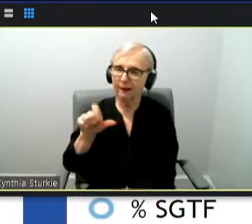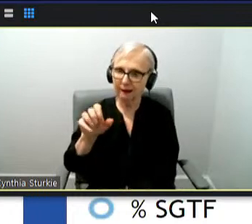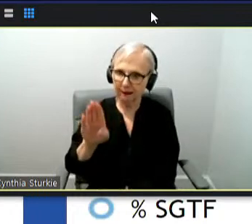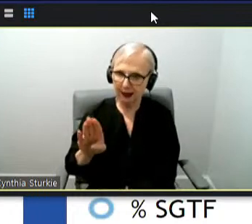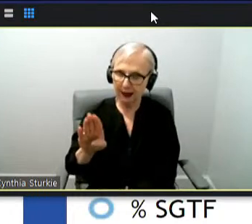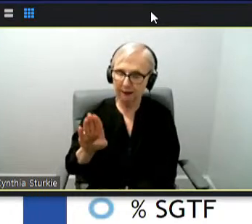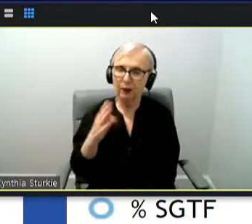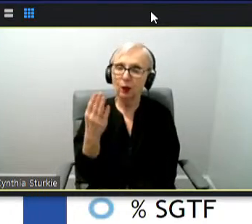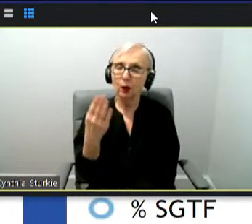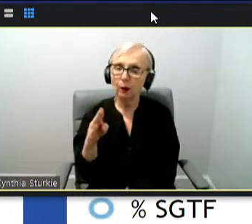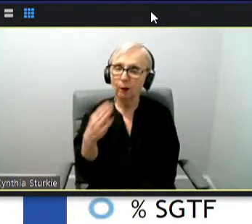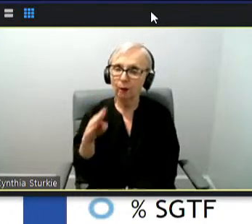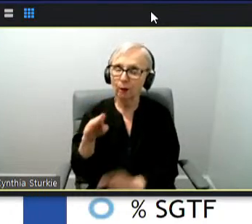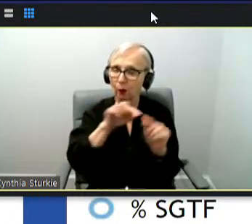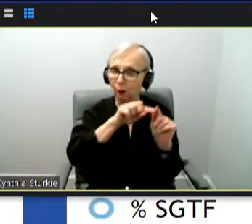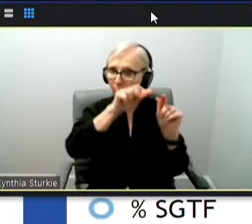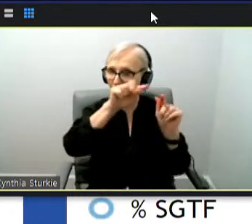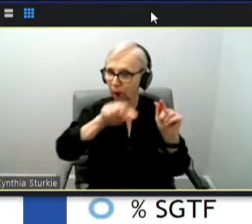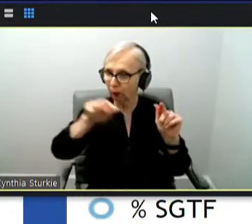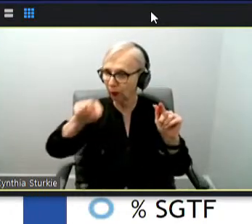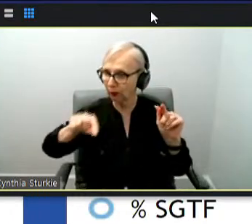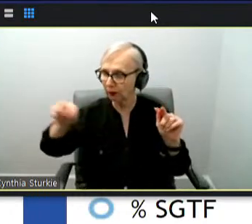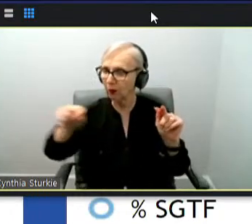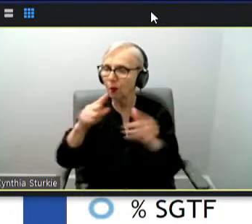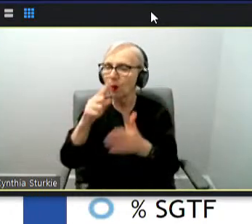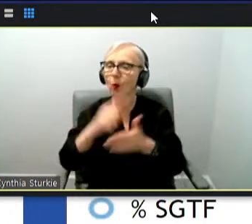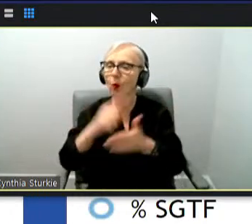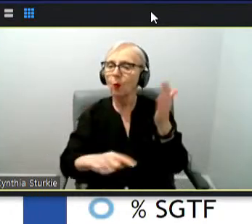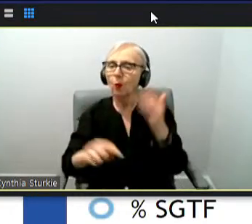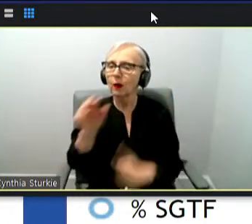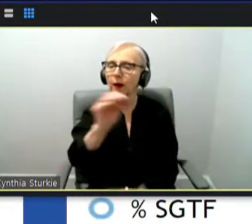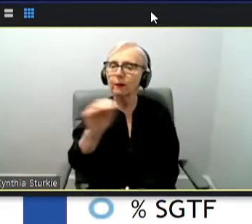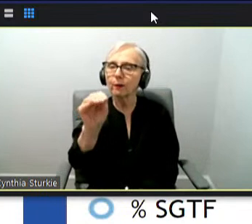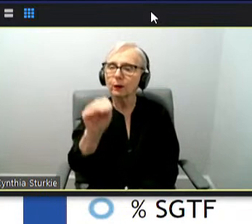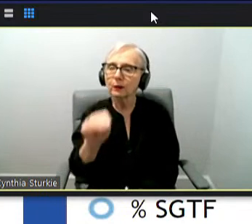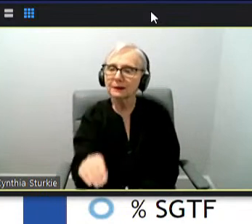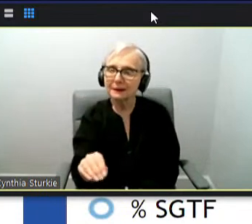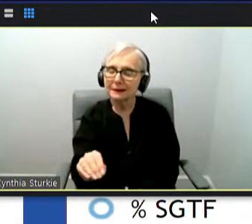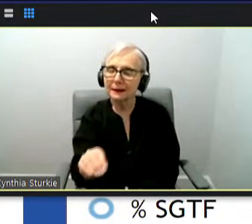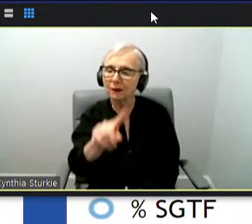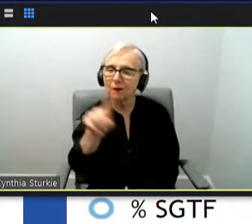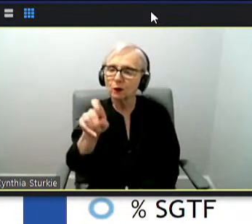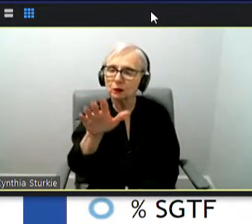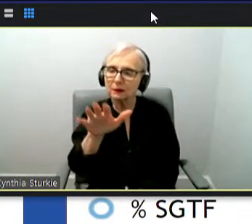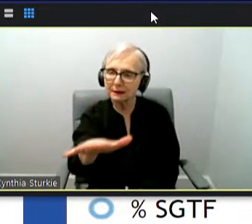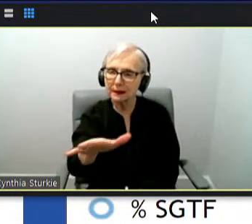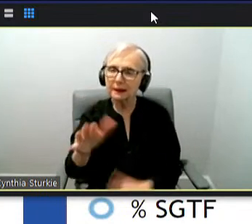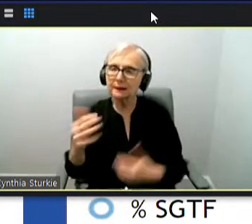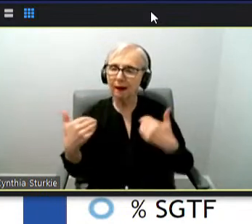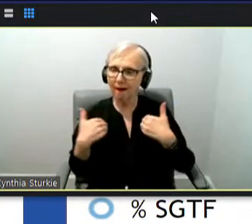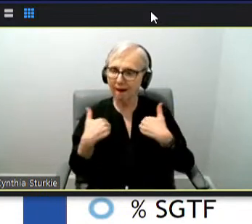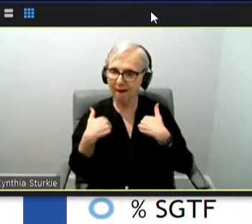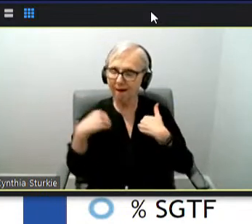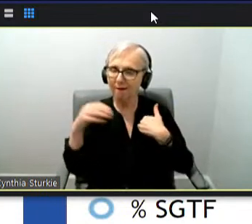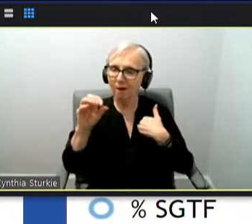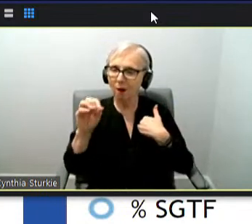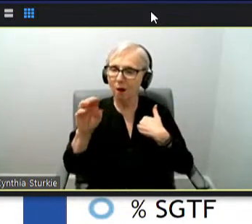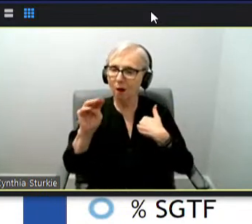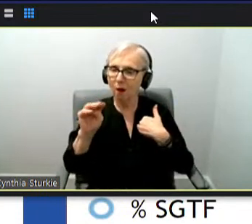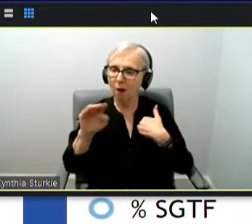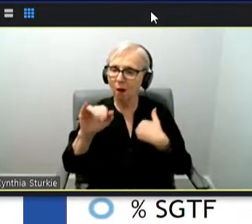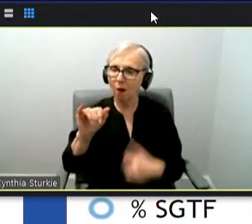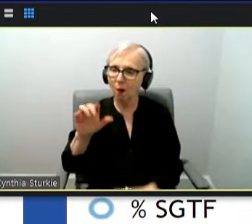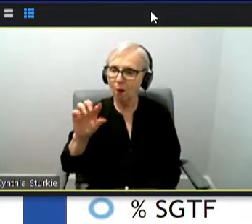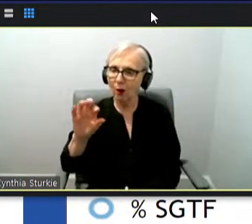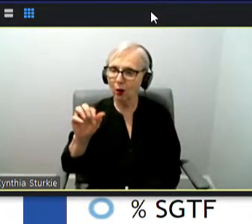the blue line is showing you what percentage of those PCR tests have that Omicron signature